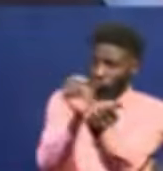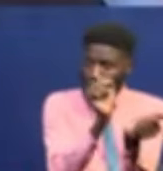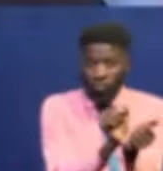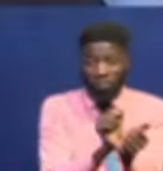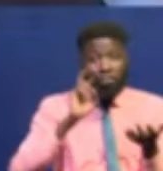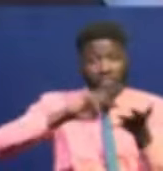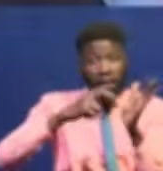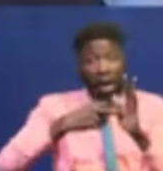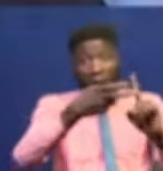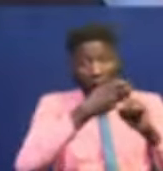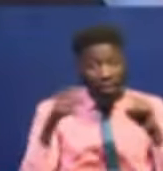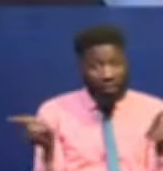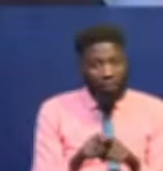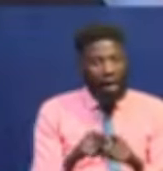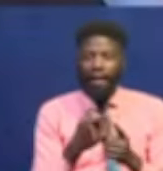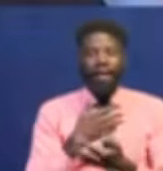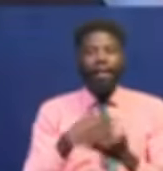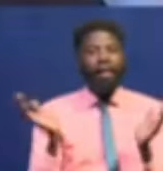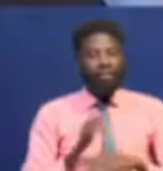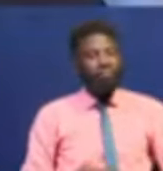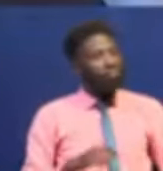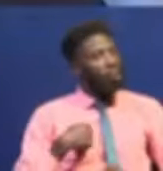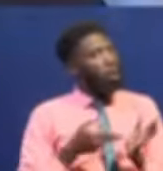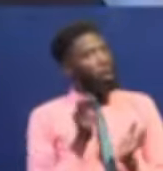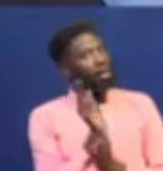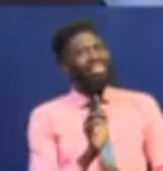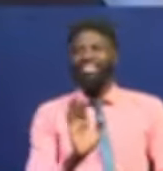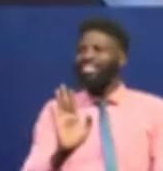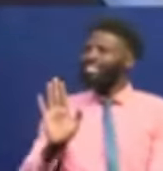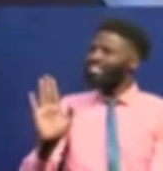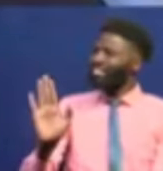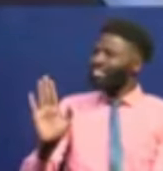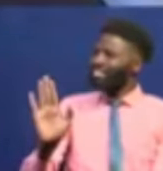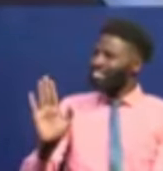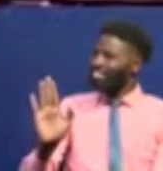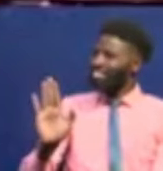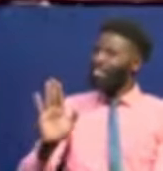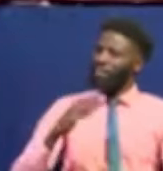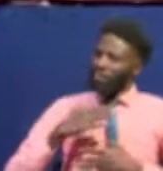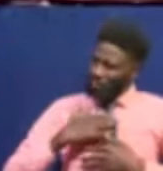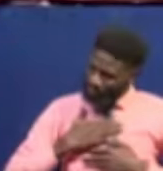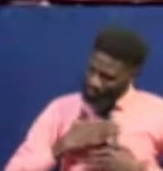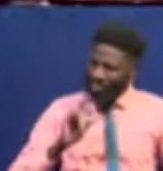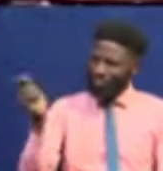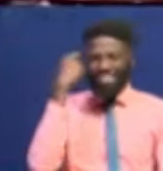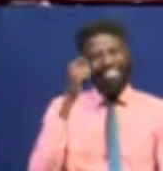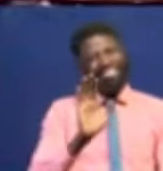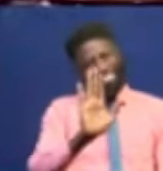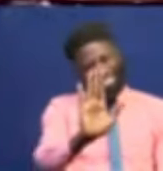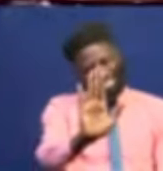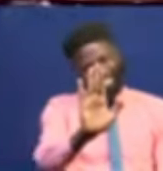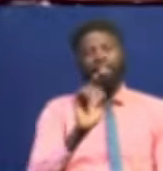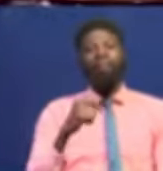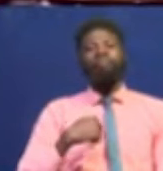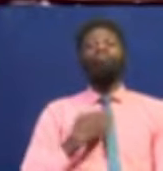abduction. In my very honest opinion. Let's pause for a moment, Mr. President. And I just want us to go